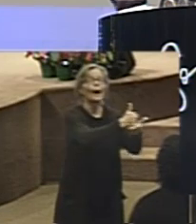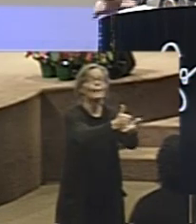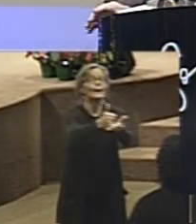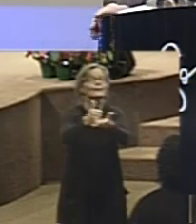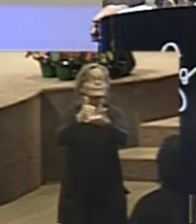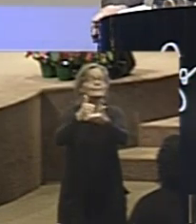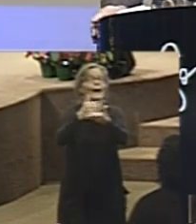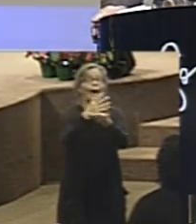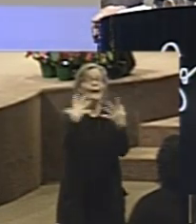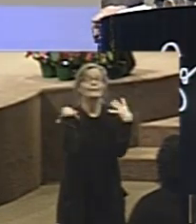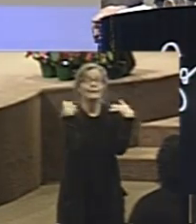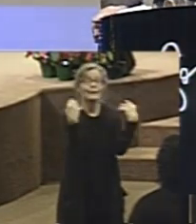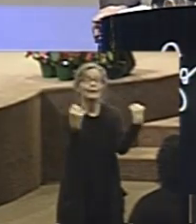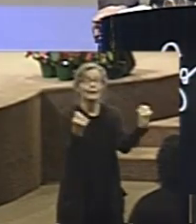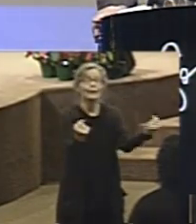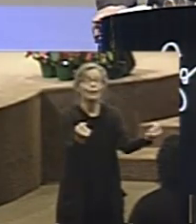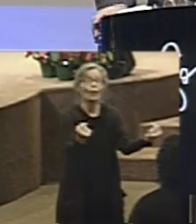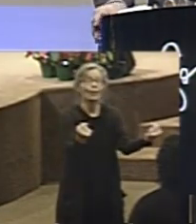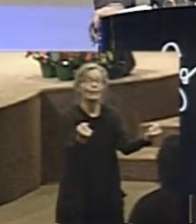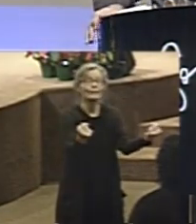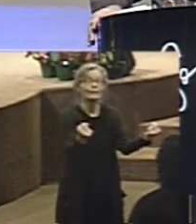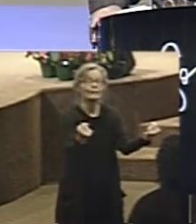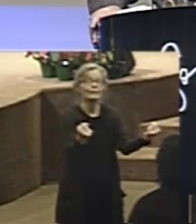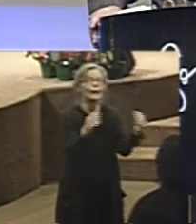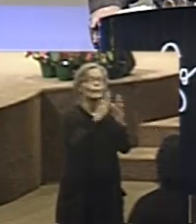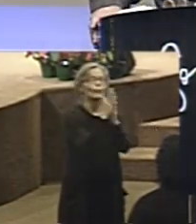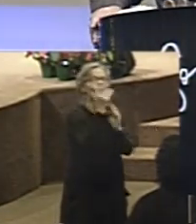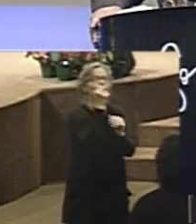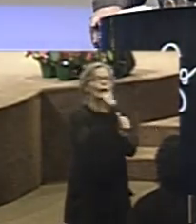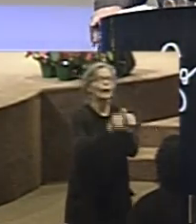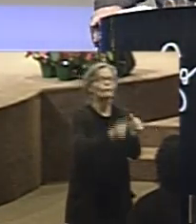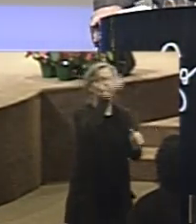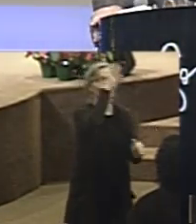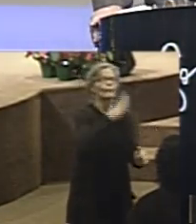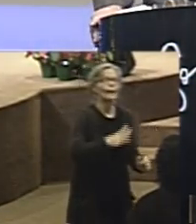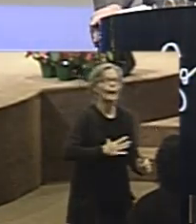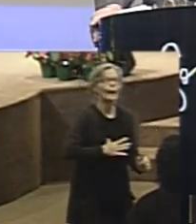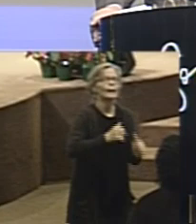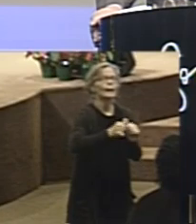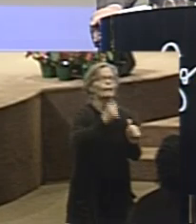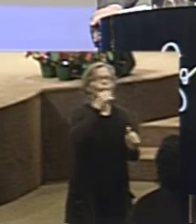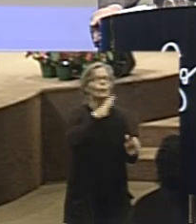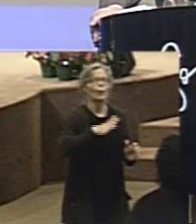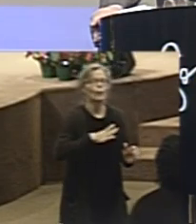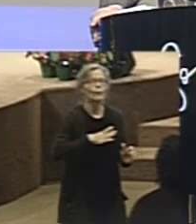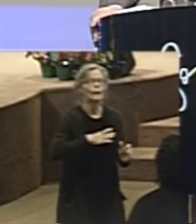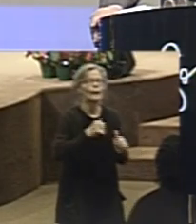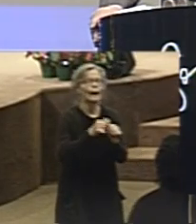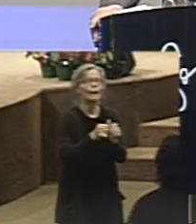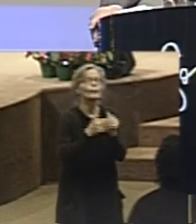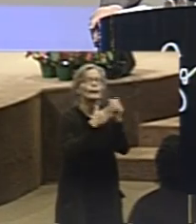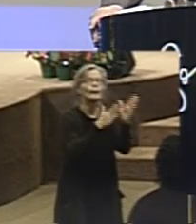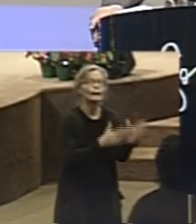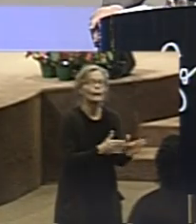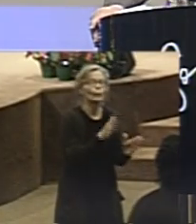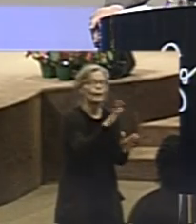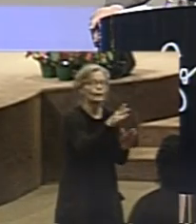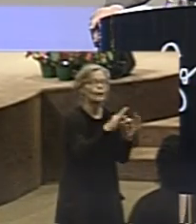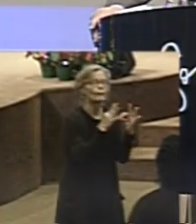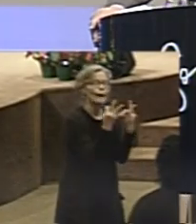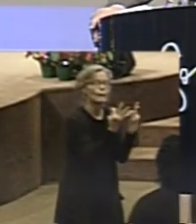you would heal us. I pray for every man and woman, every head of house in this room. Bless